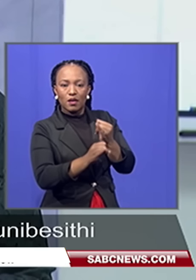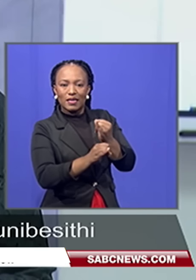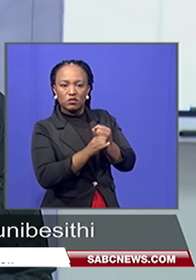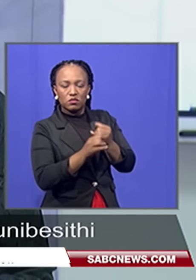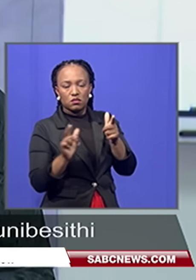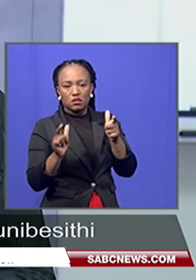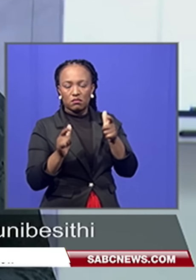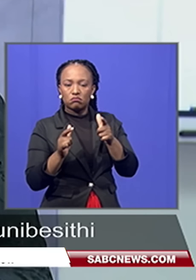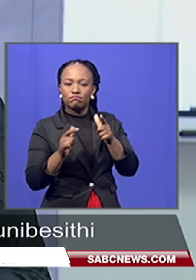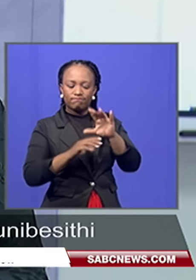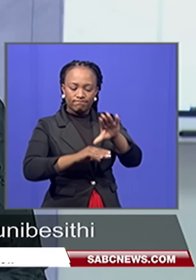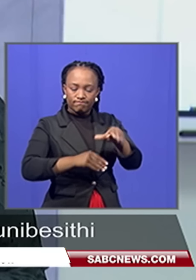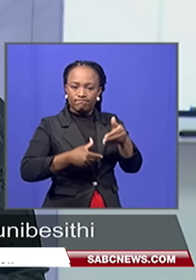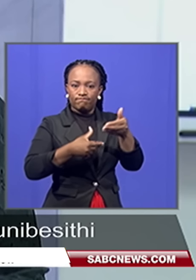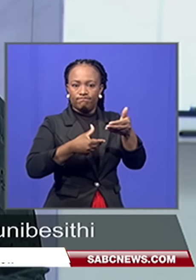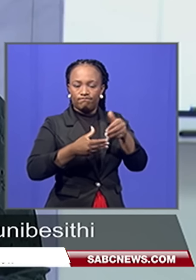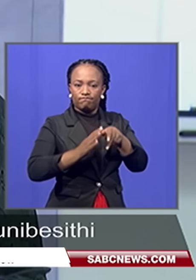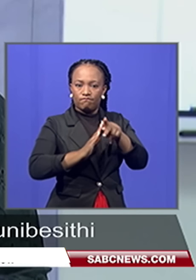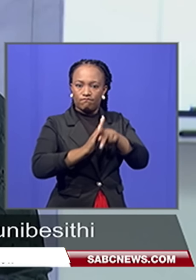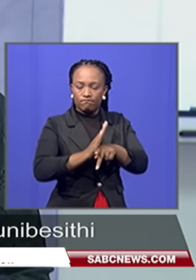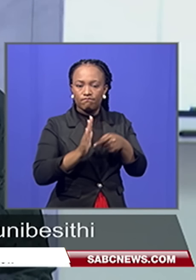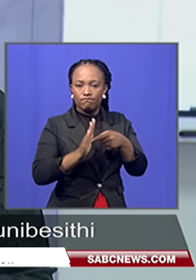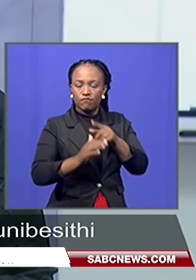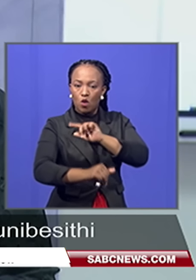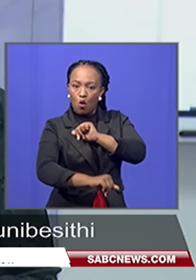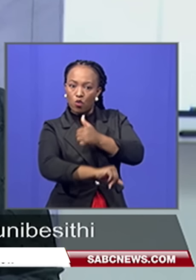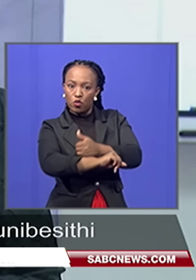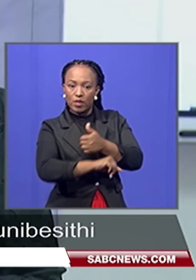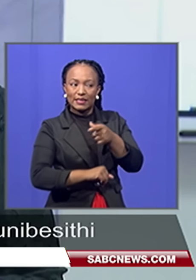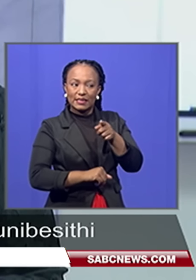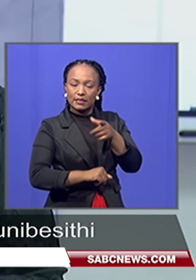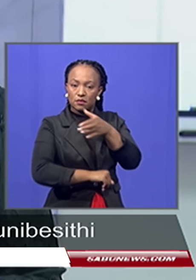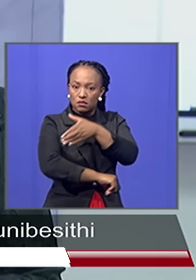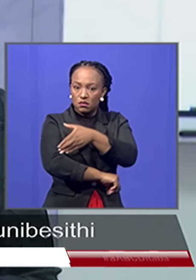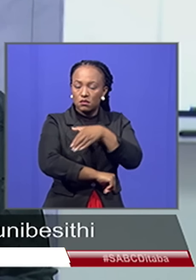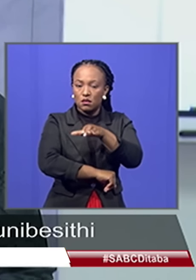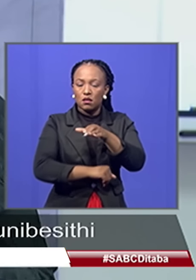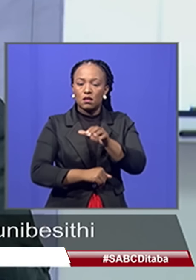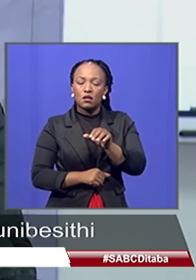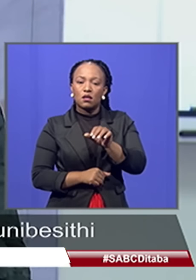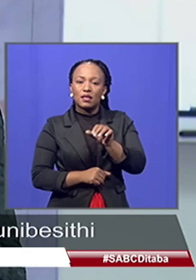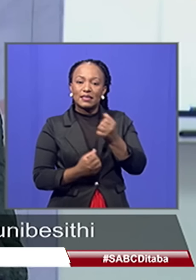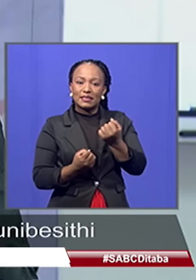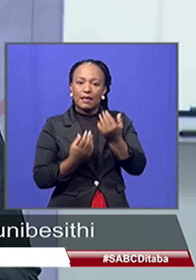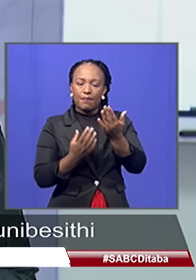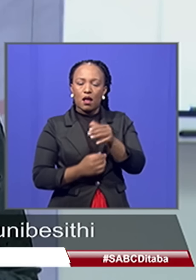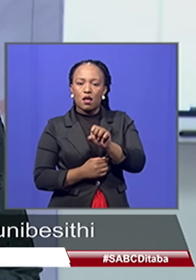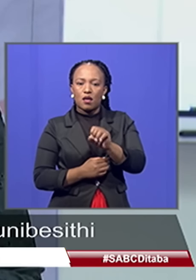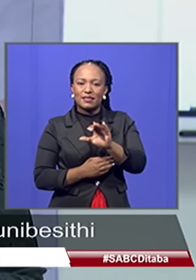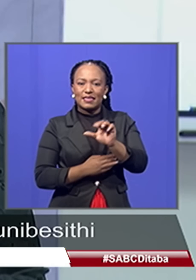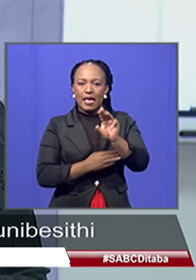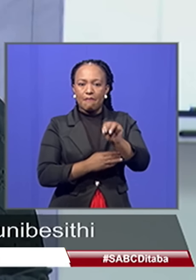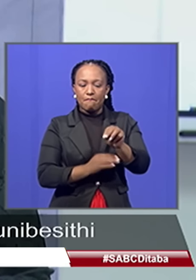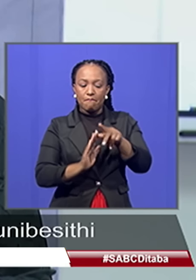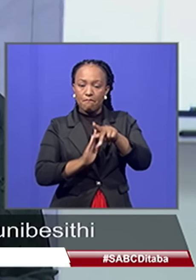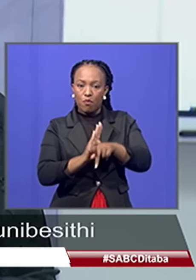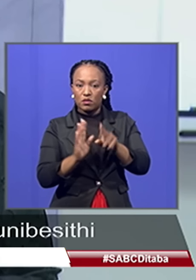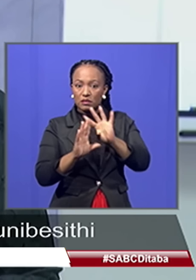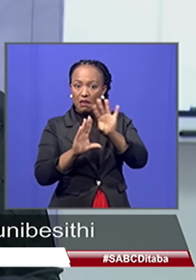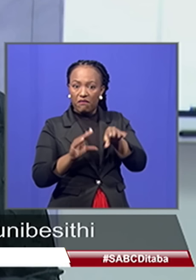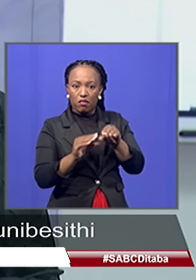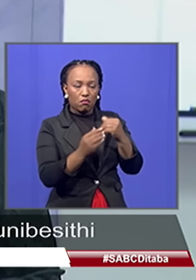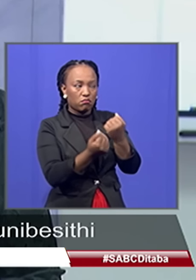governance framework, delegations of authority framework, supply management policy, and all